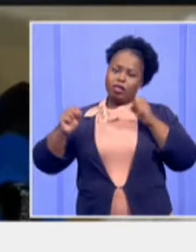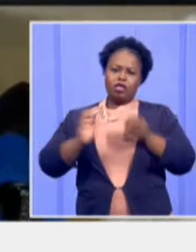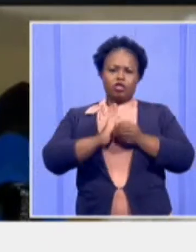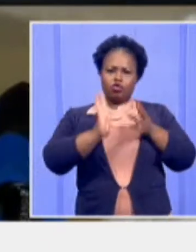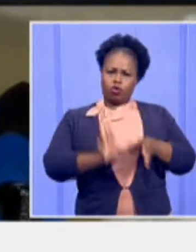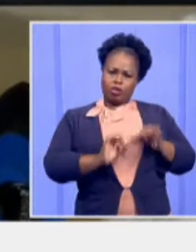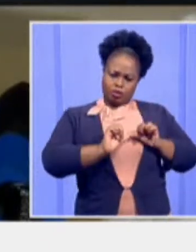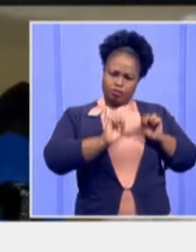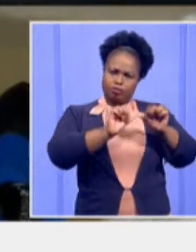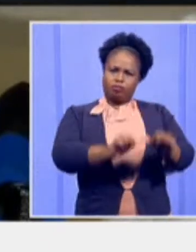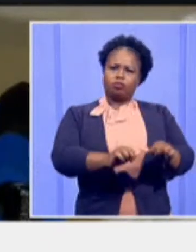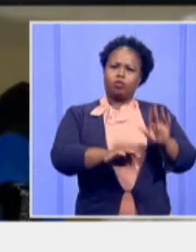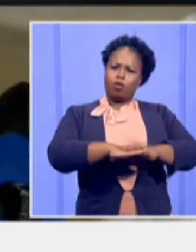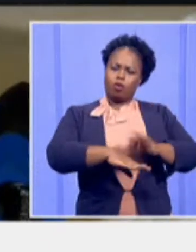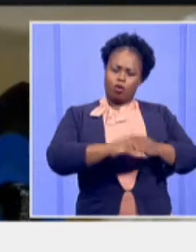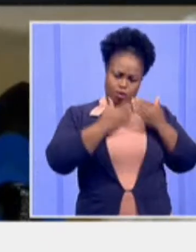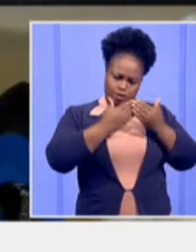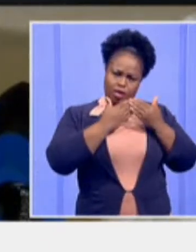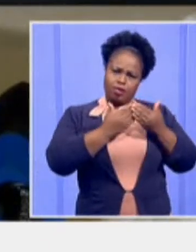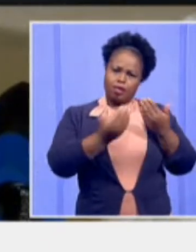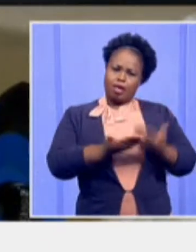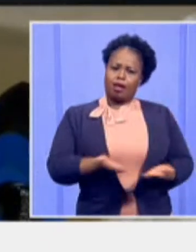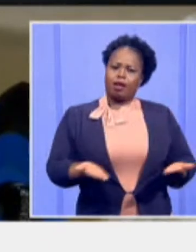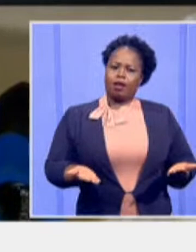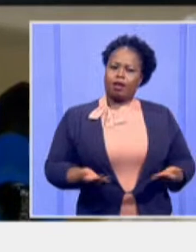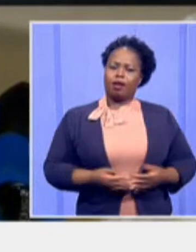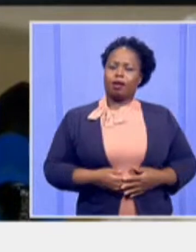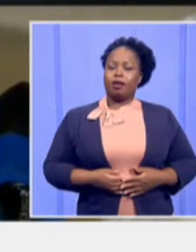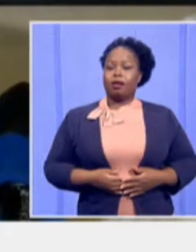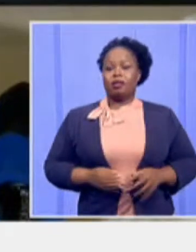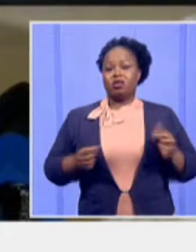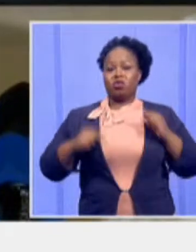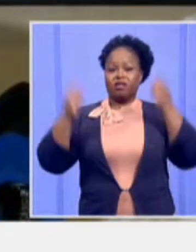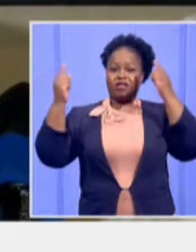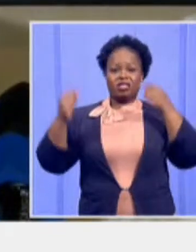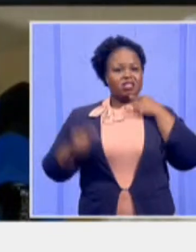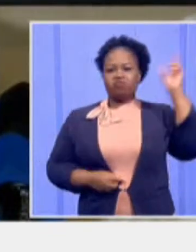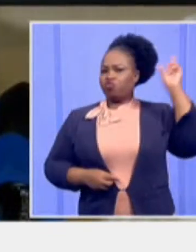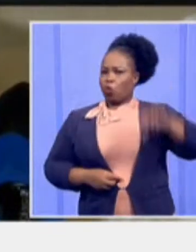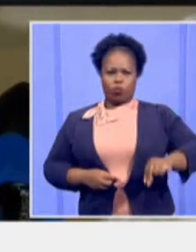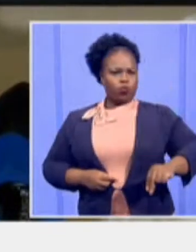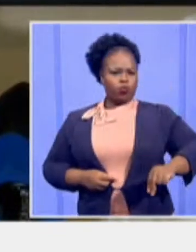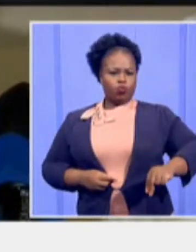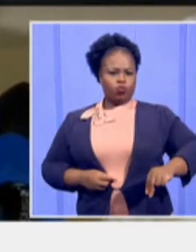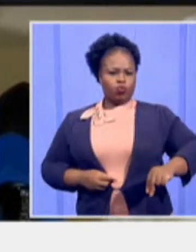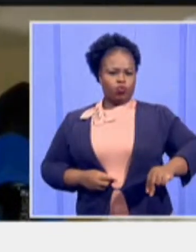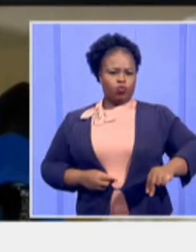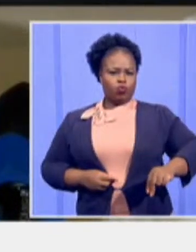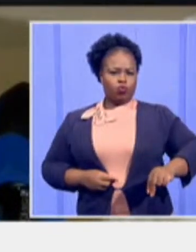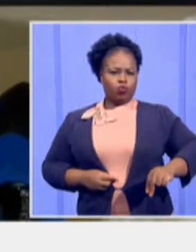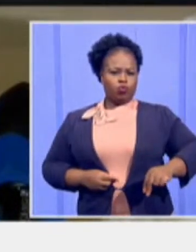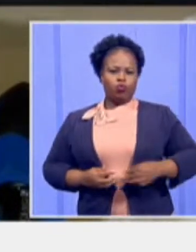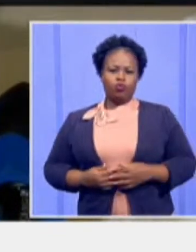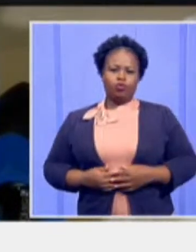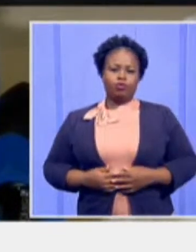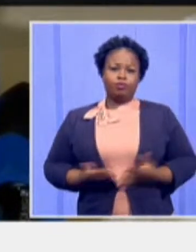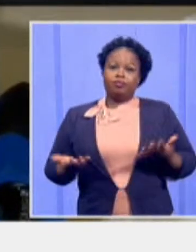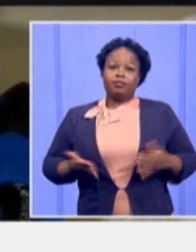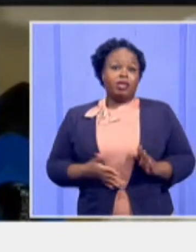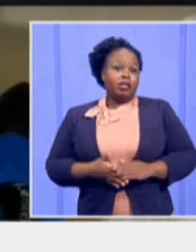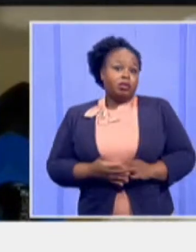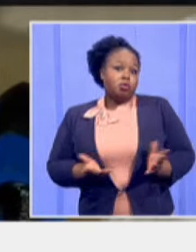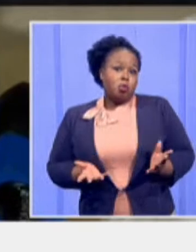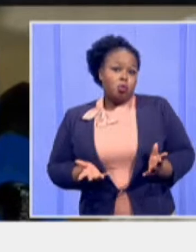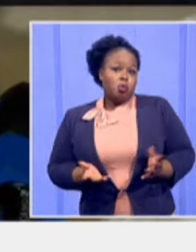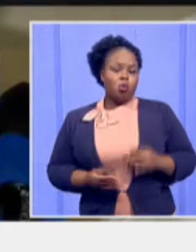students are able to continue with their studies. And Wits University said, no, we won't provide that data. Those are the reasons